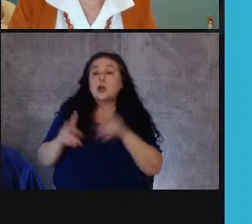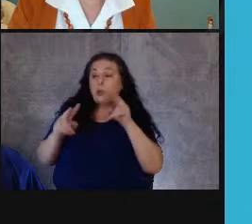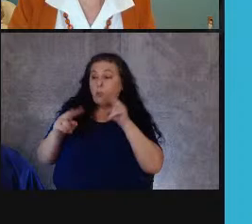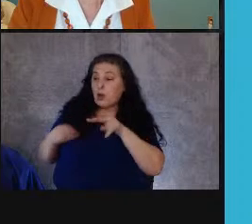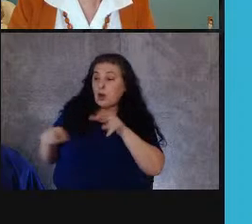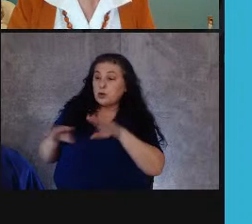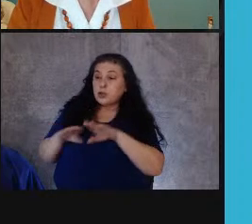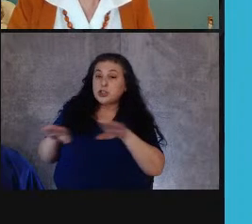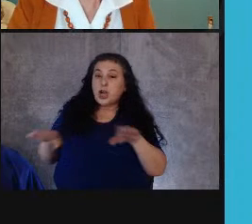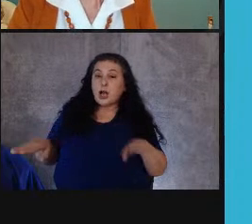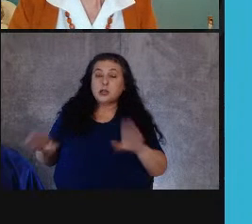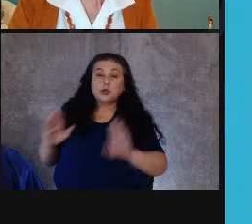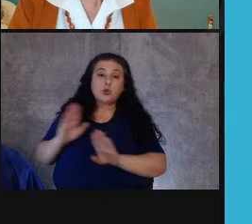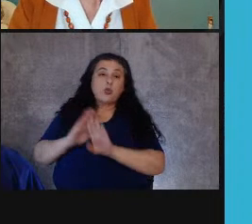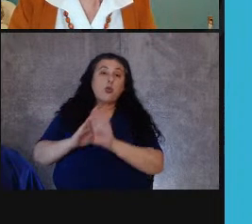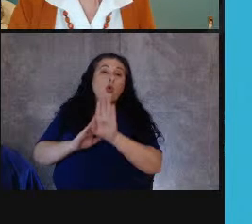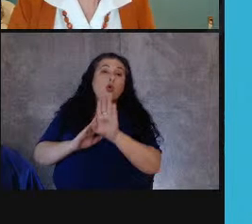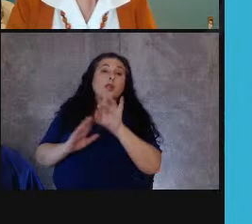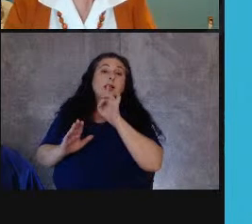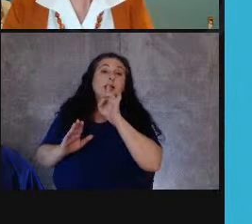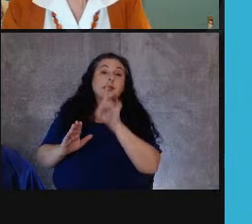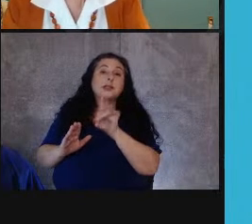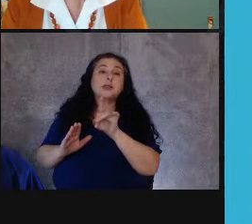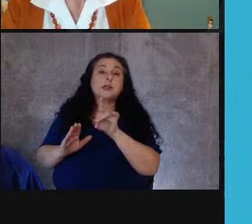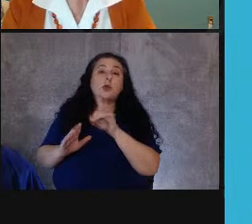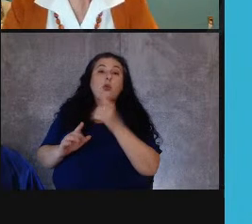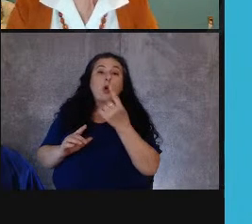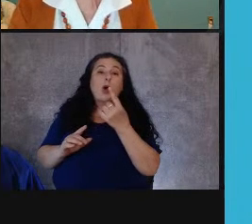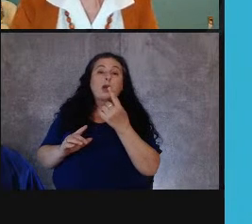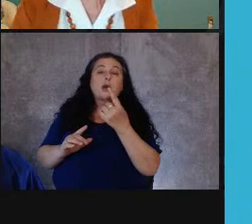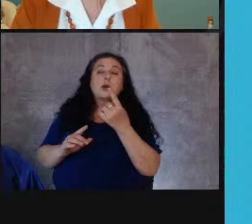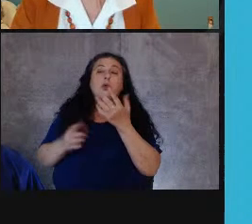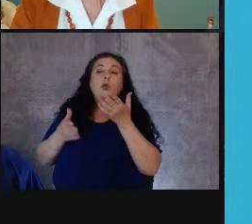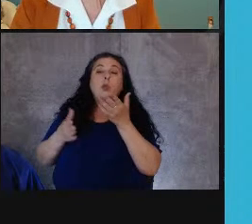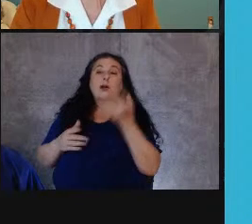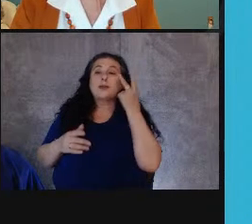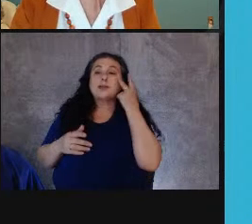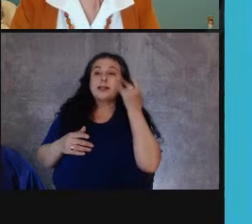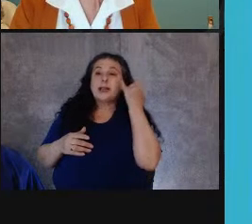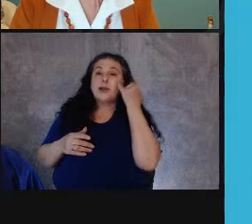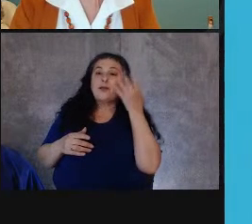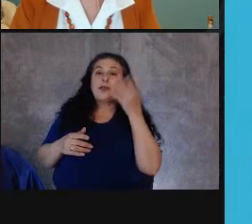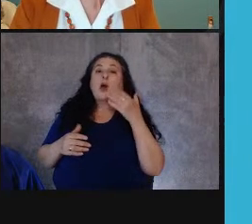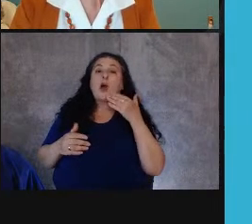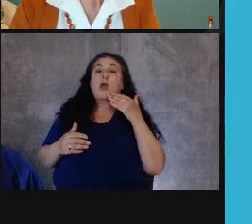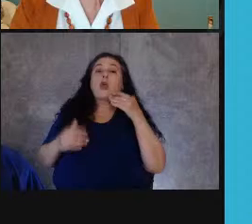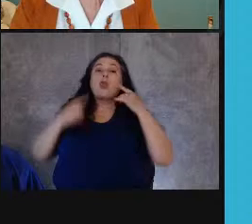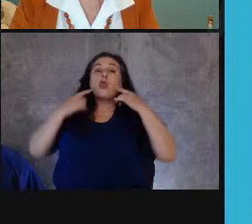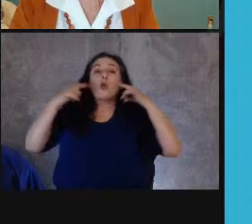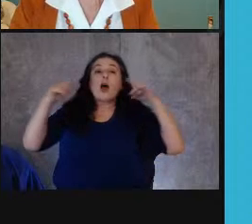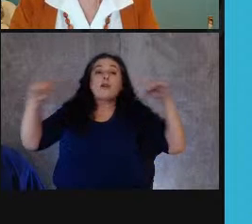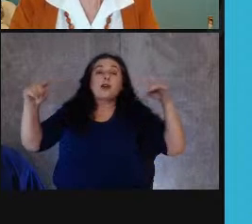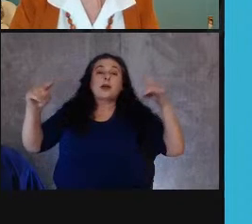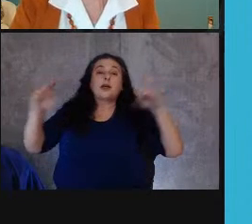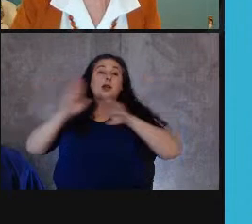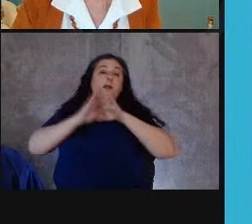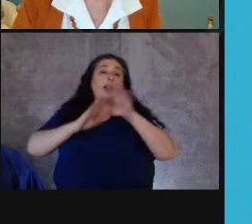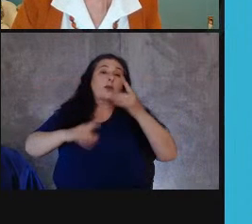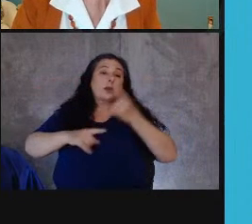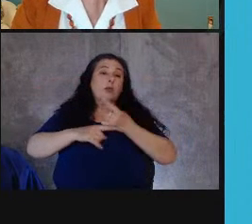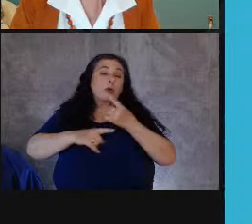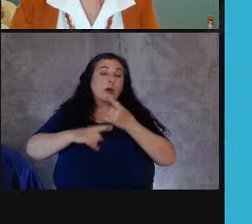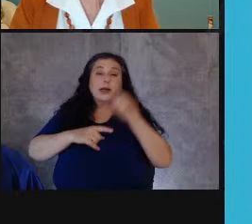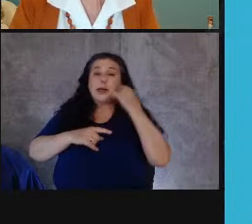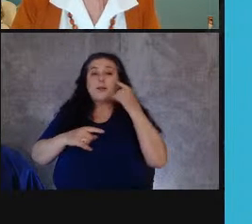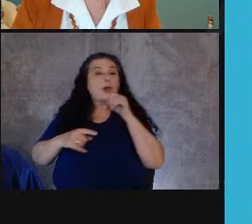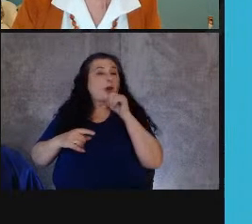child's growth is in fact one way of seeing if they are thriving, if they're developing properly. If they're